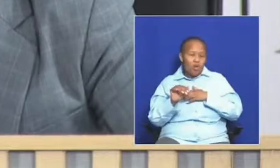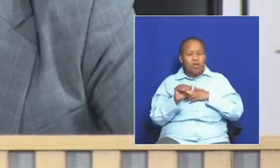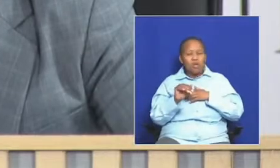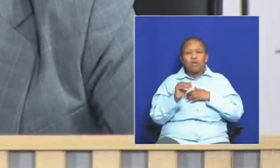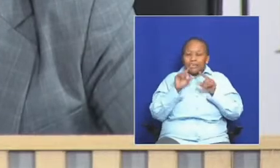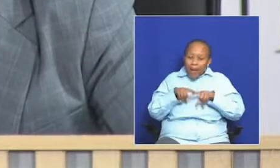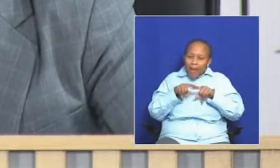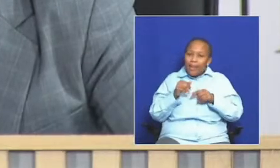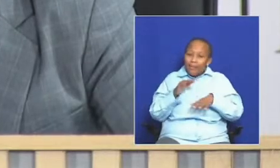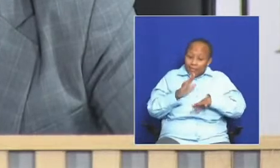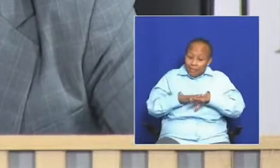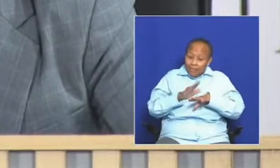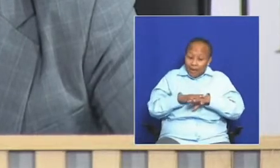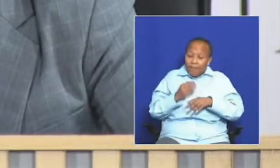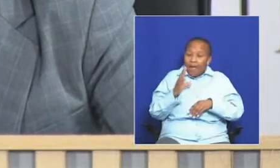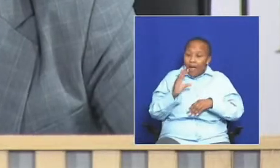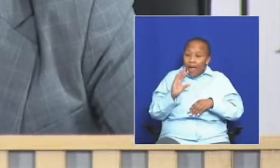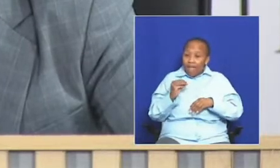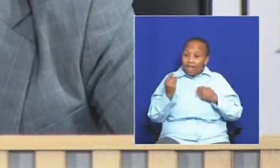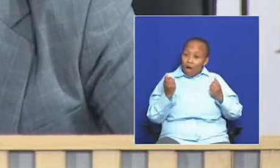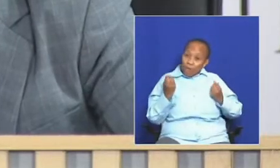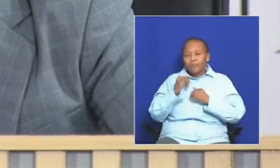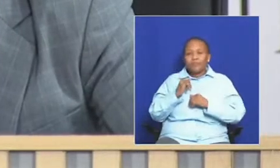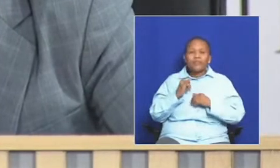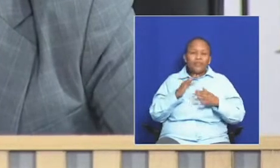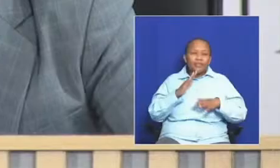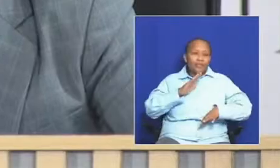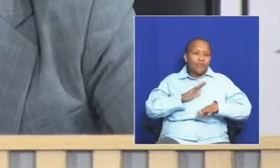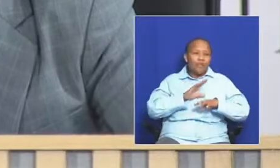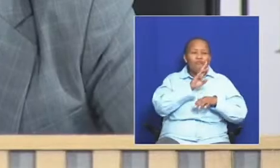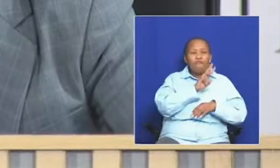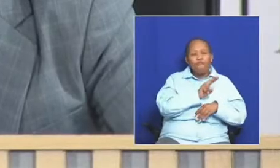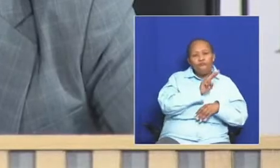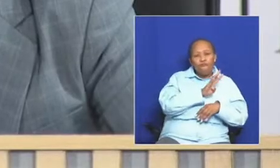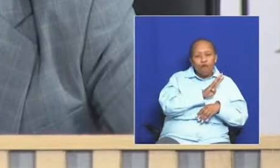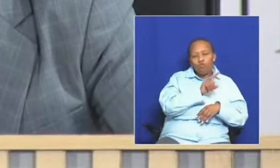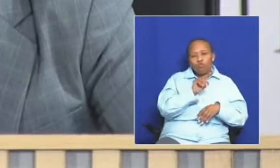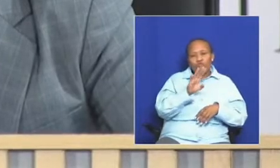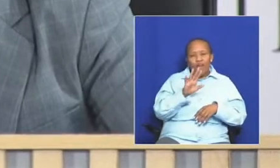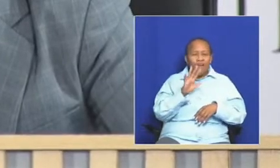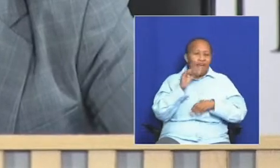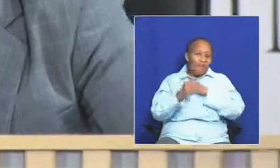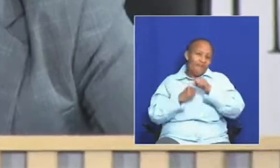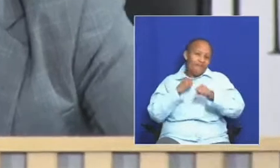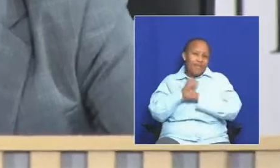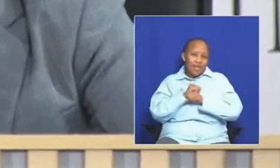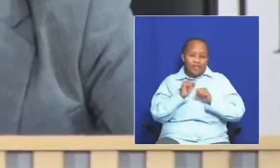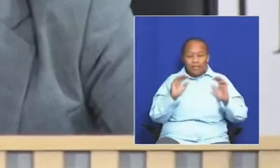amount you would have contributed over the period 4 to 5 years, 28 to 2023?